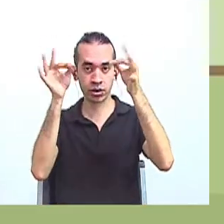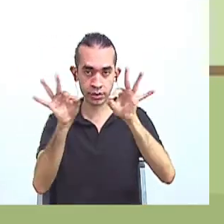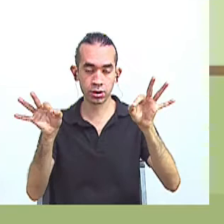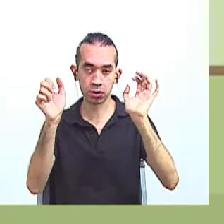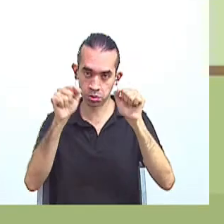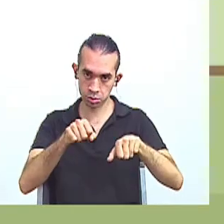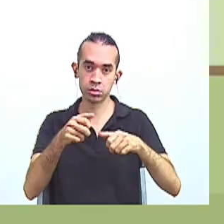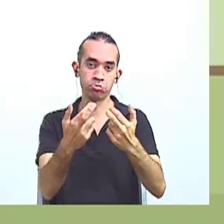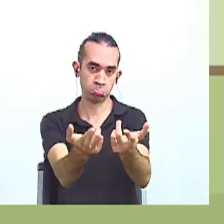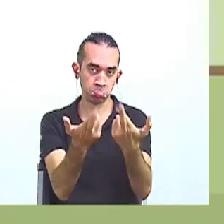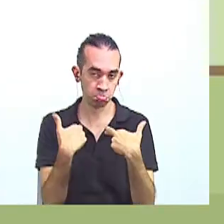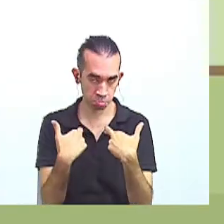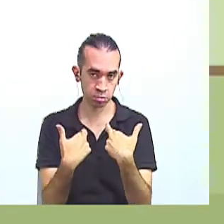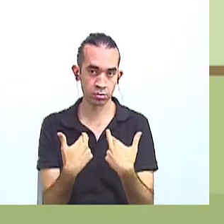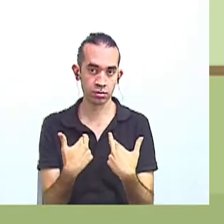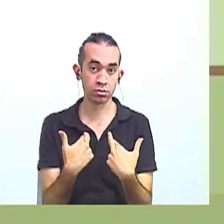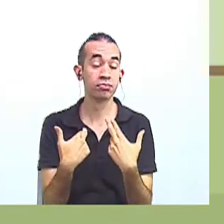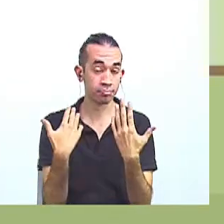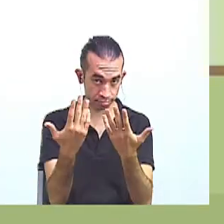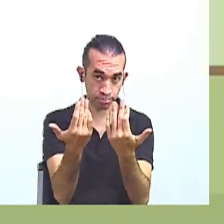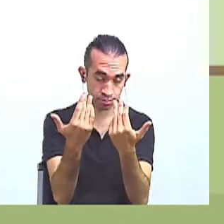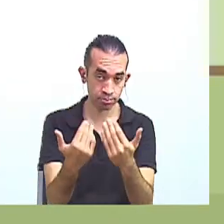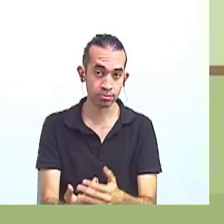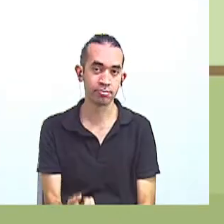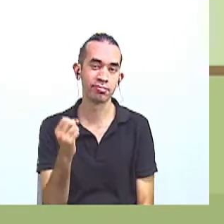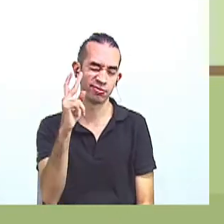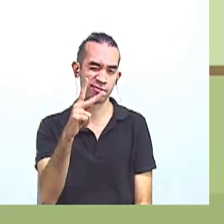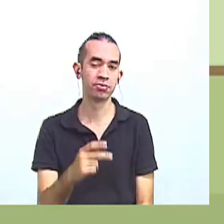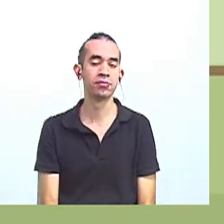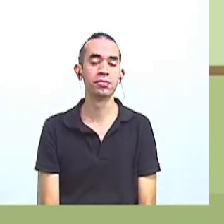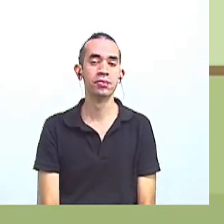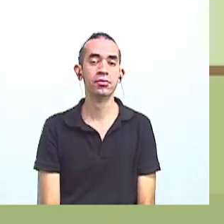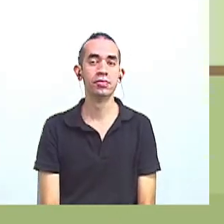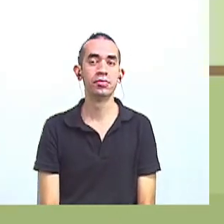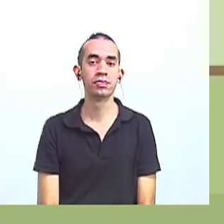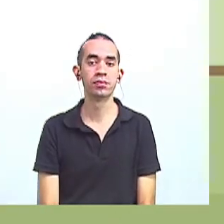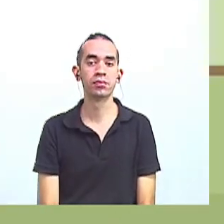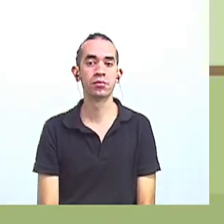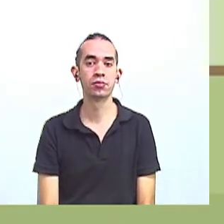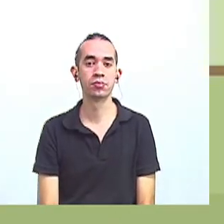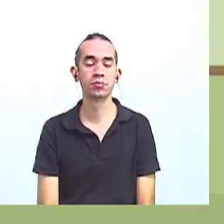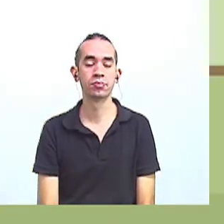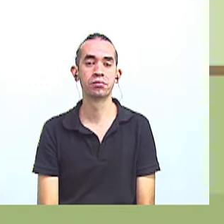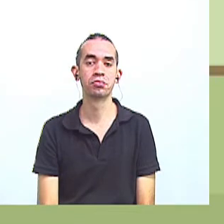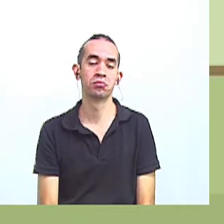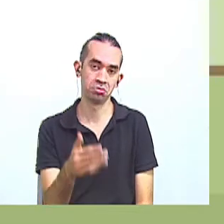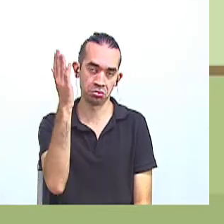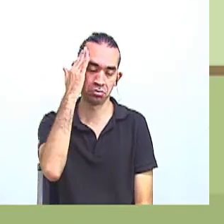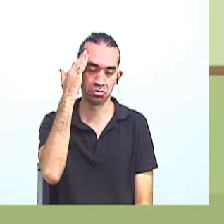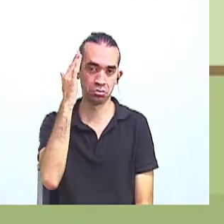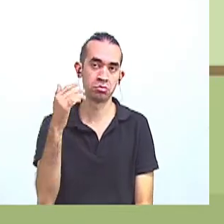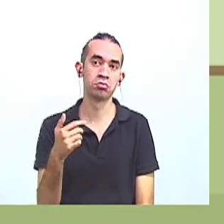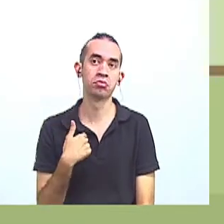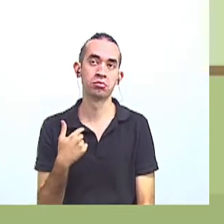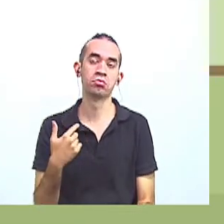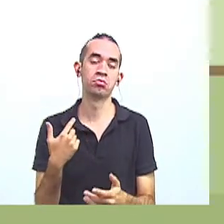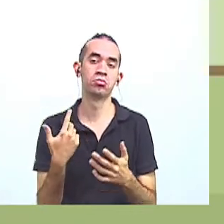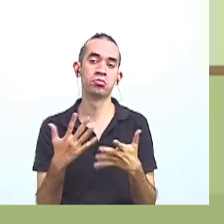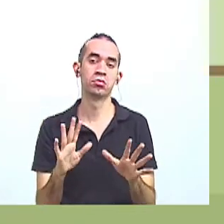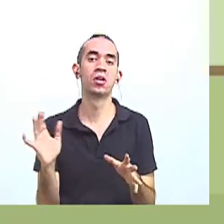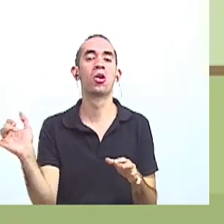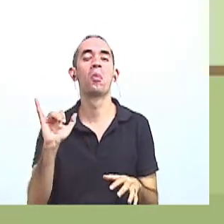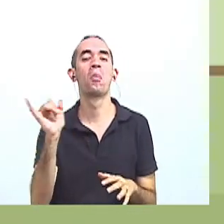up with an answer now. Yes? Okay. So, you know, I did this as an